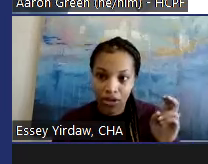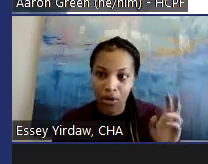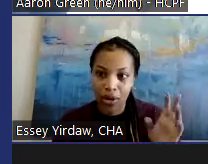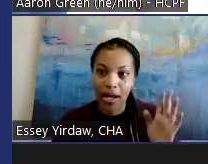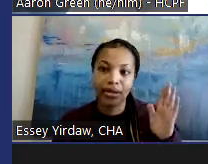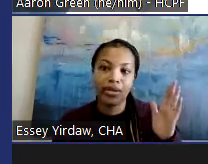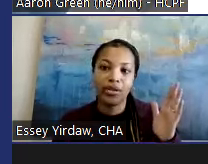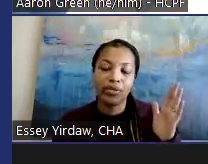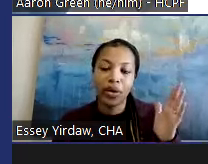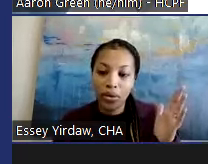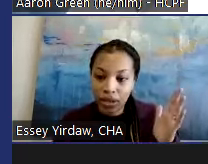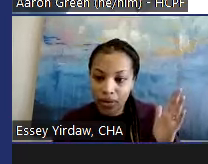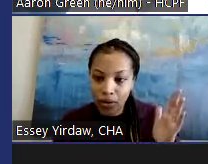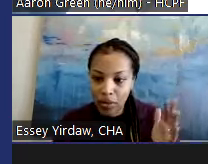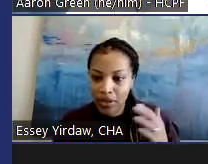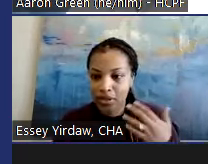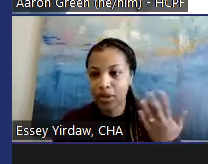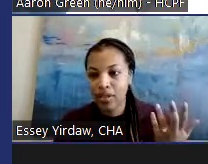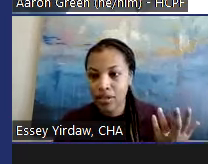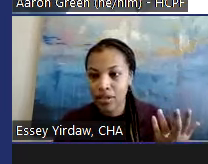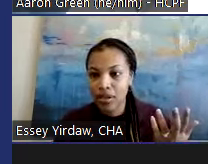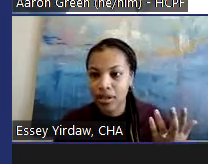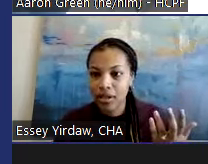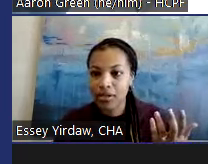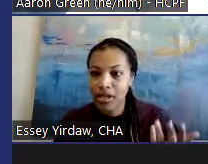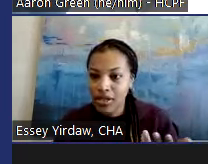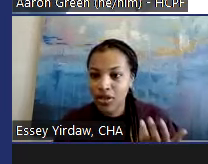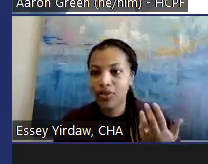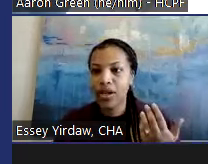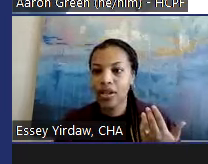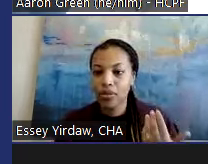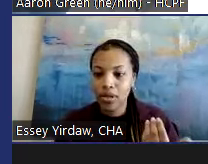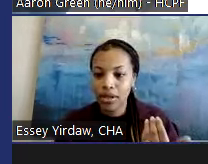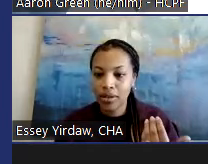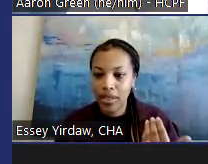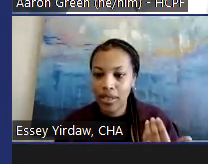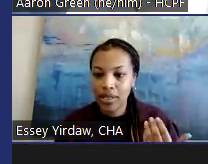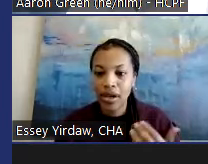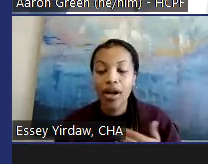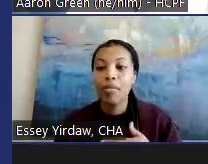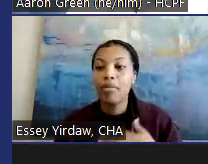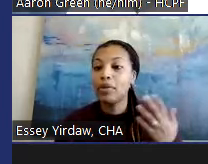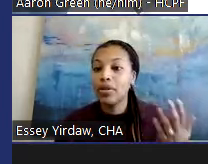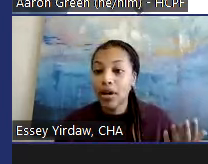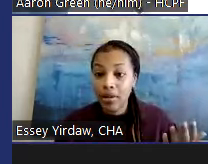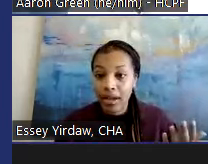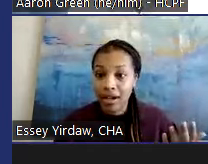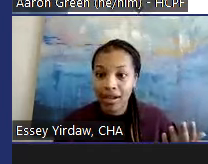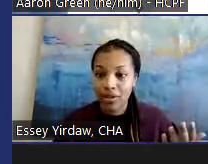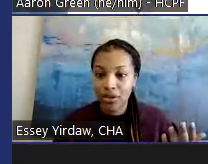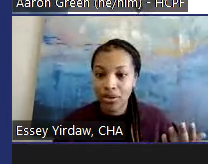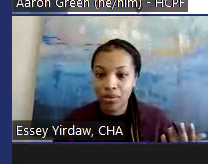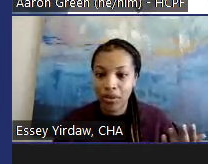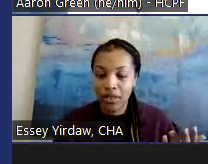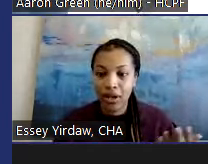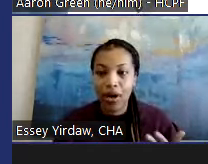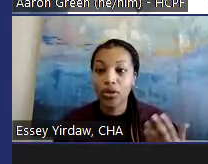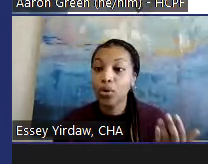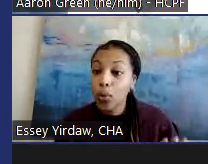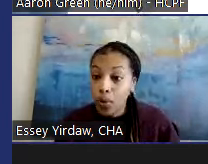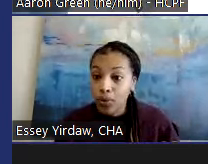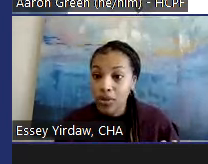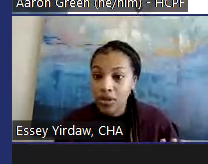standardized, at the federal level because of like this census survey and those kind of things. But beyond that, really